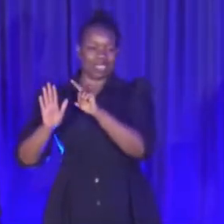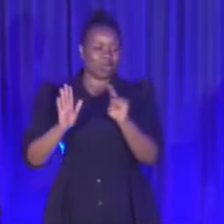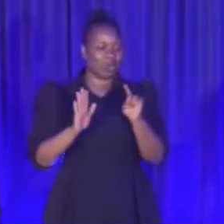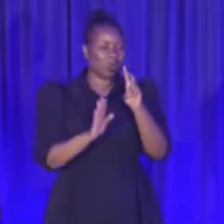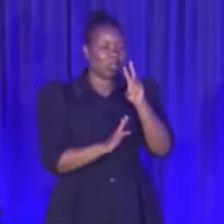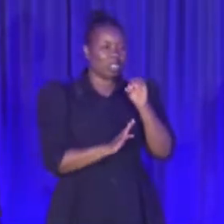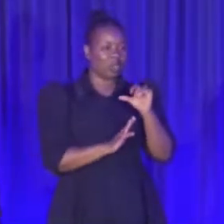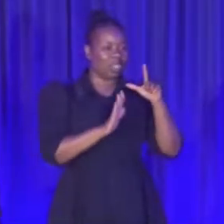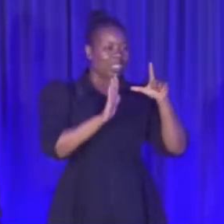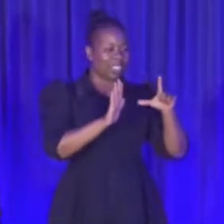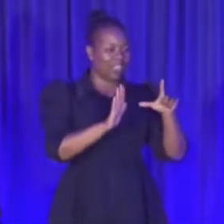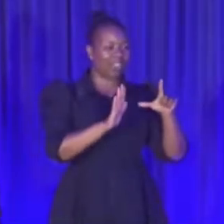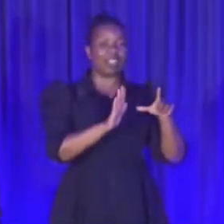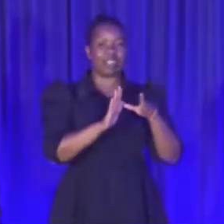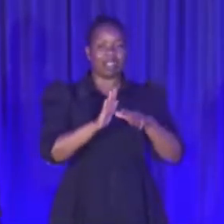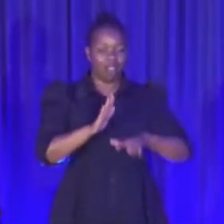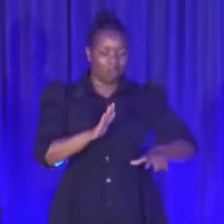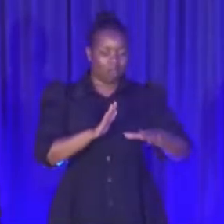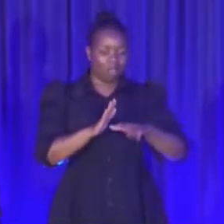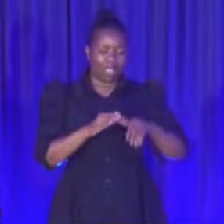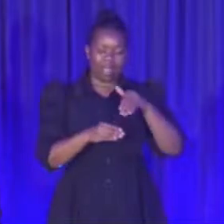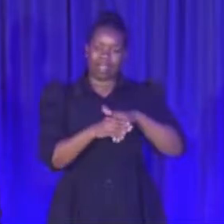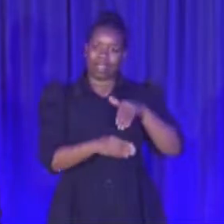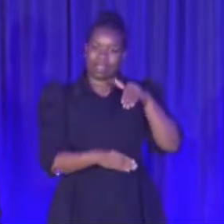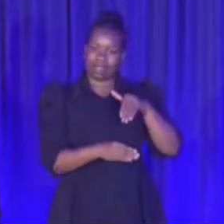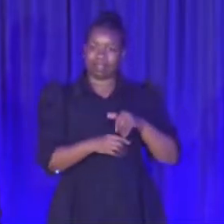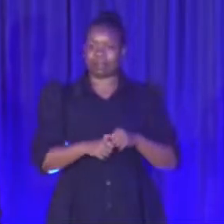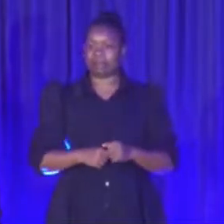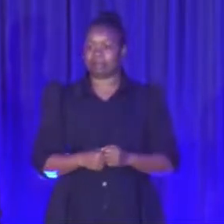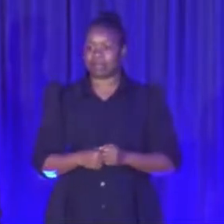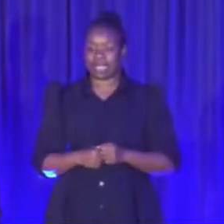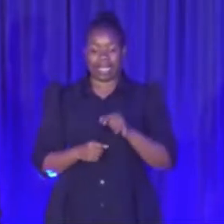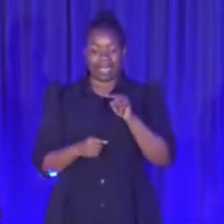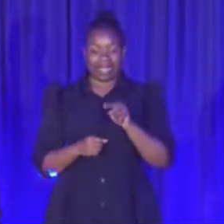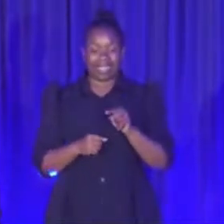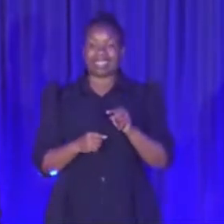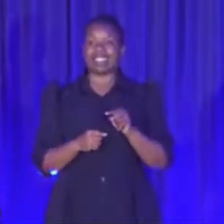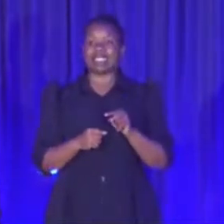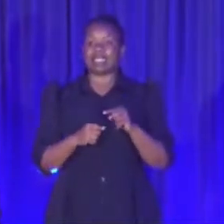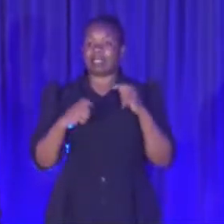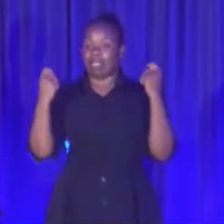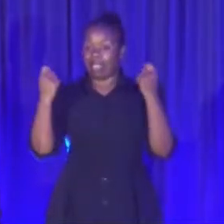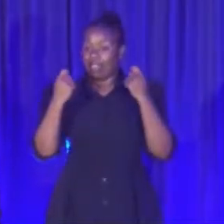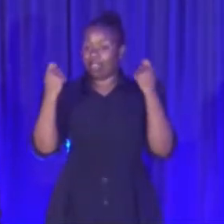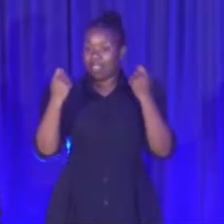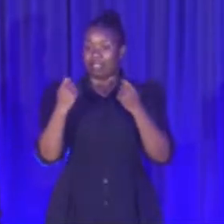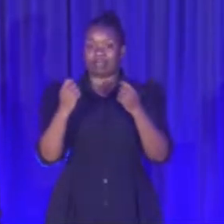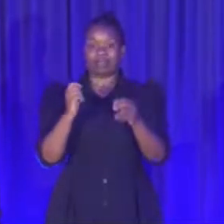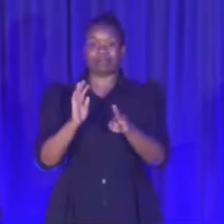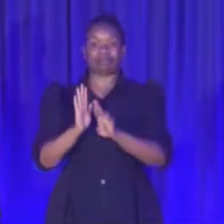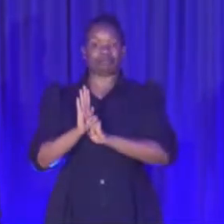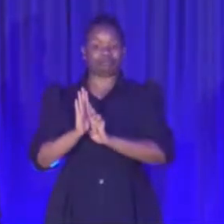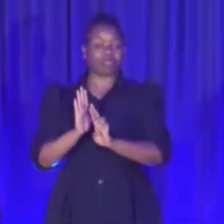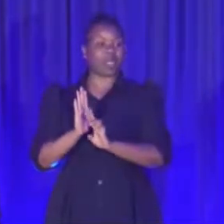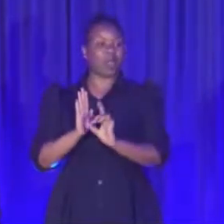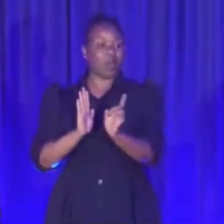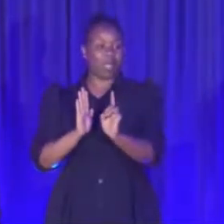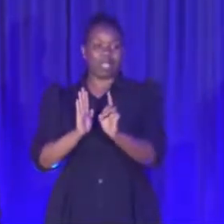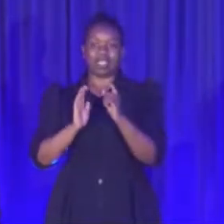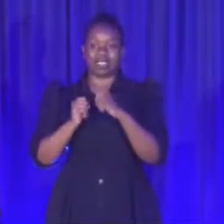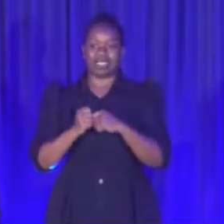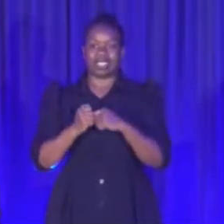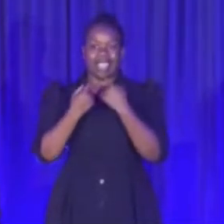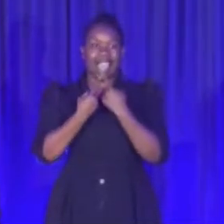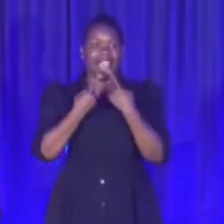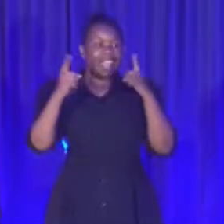2026-2027 local government elections. This occasion represents more than just the reveal of the